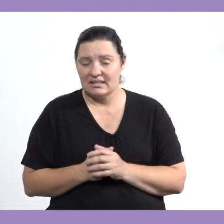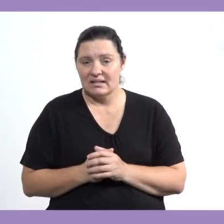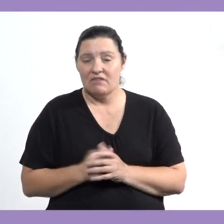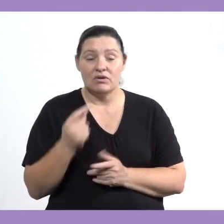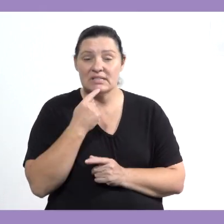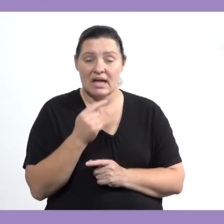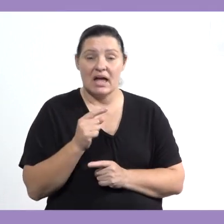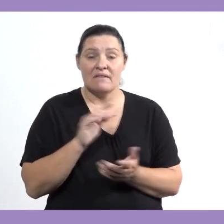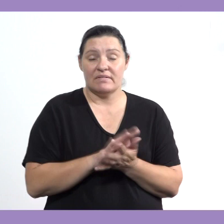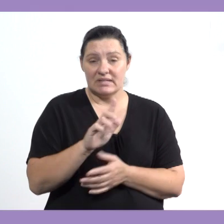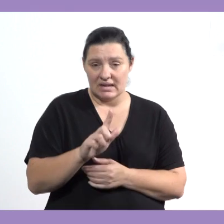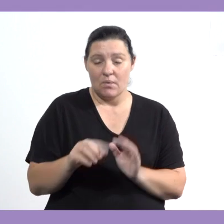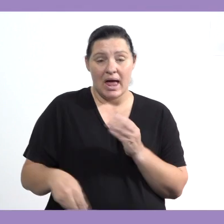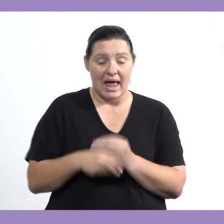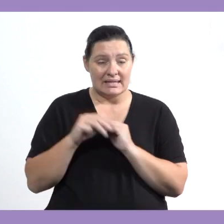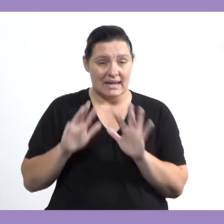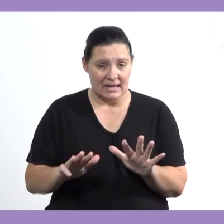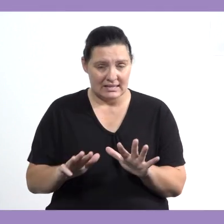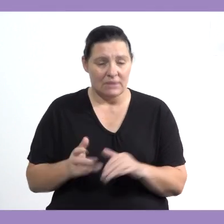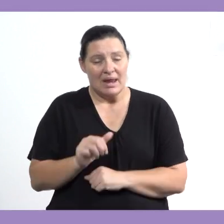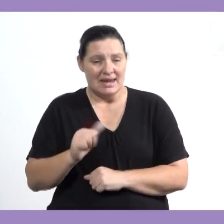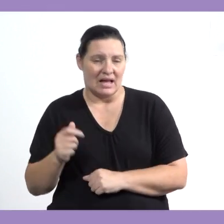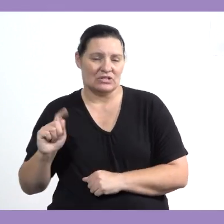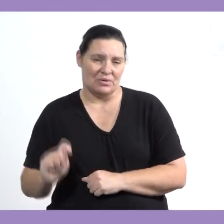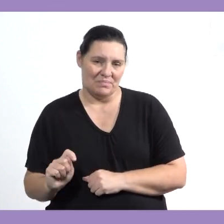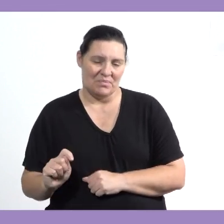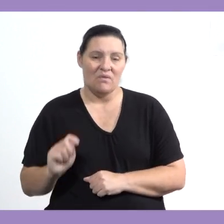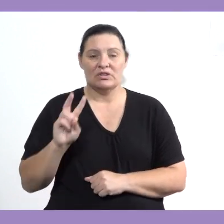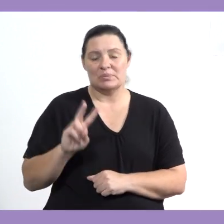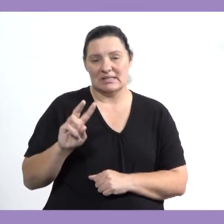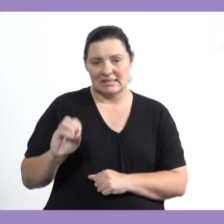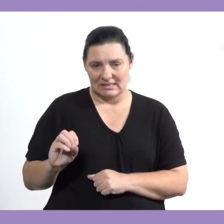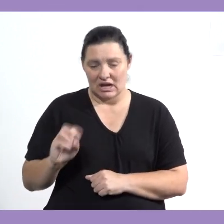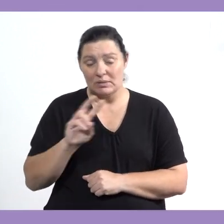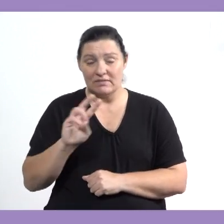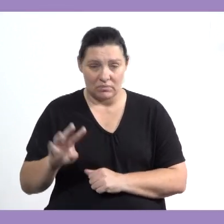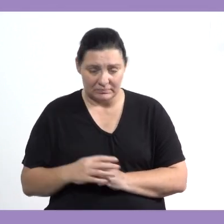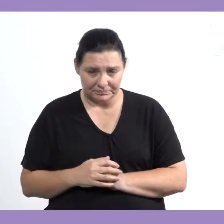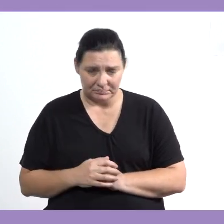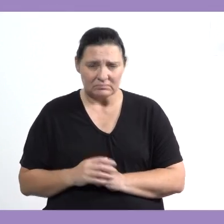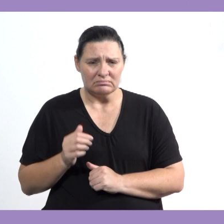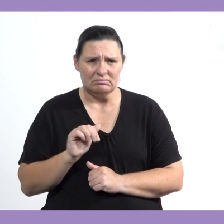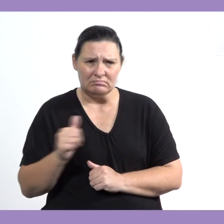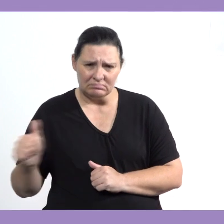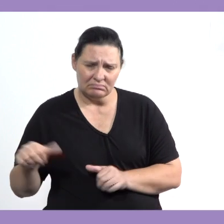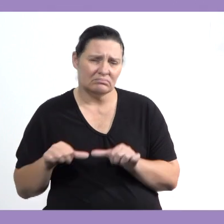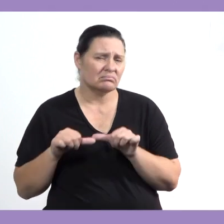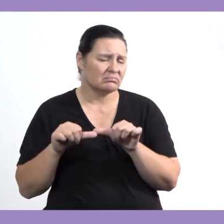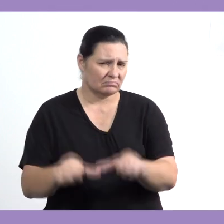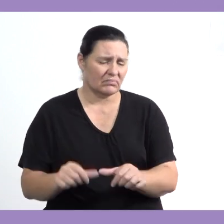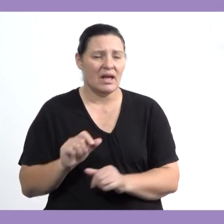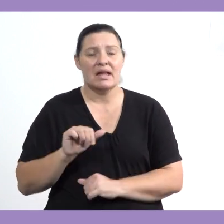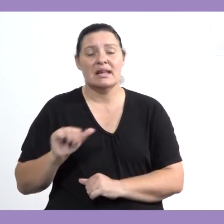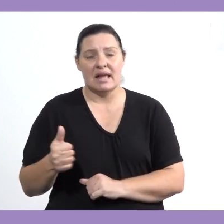9. And then if we say 15 and we add 9, that gives us the next term of 24. So if that sequence there